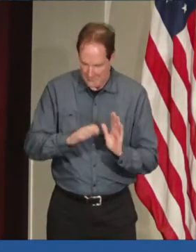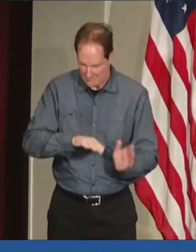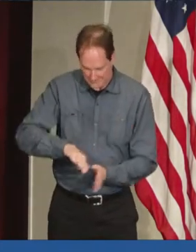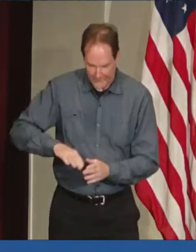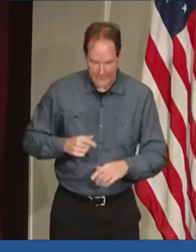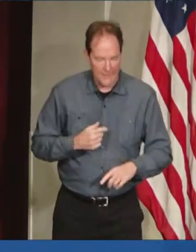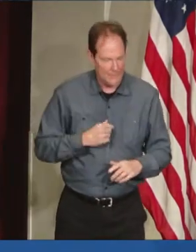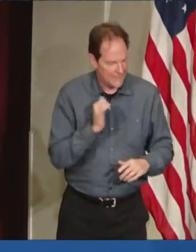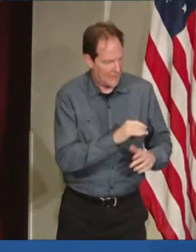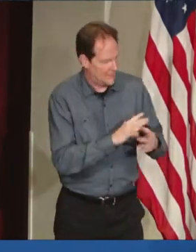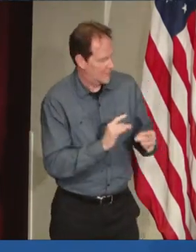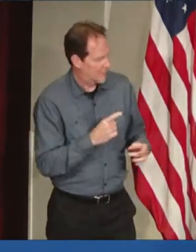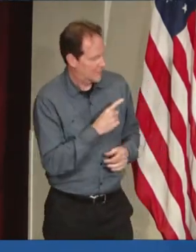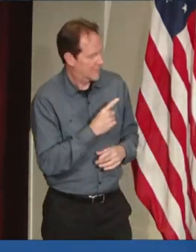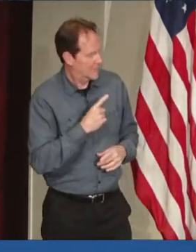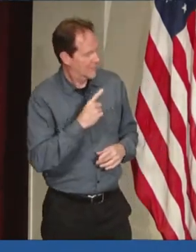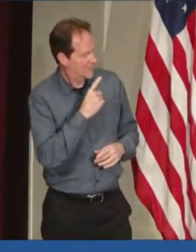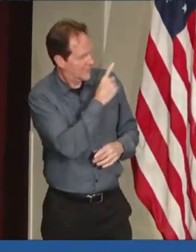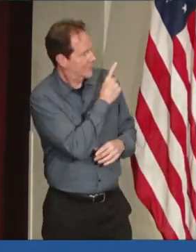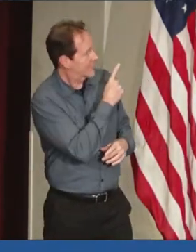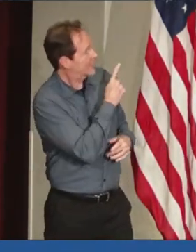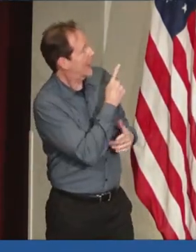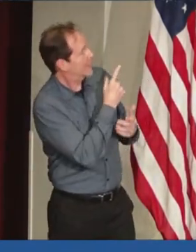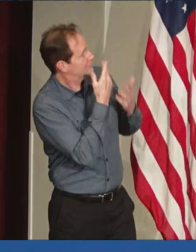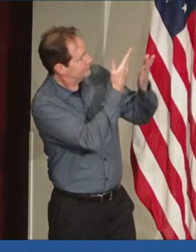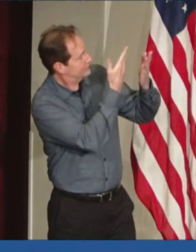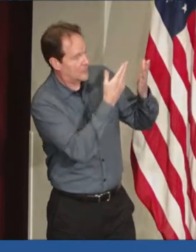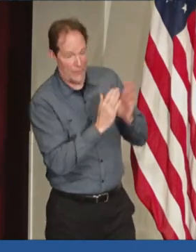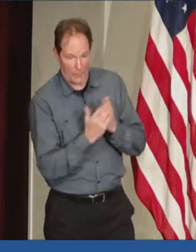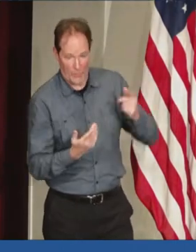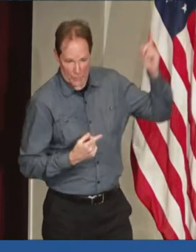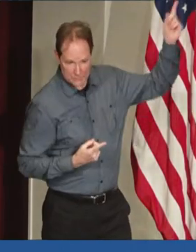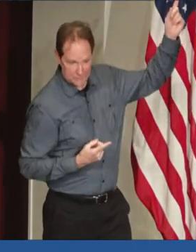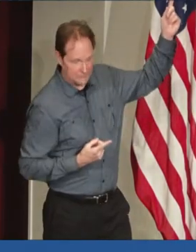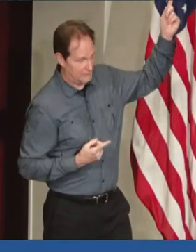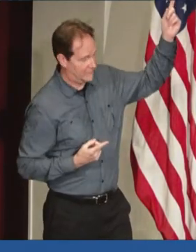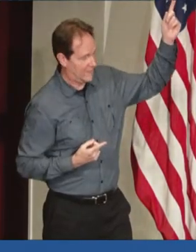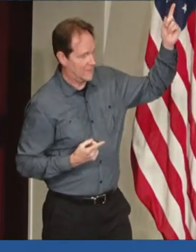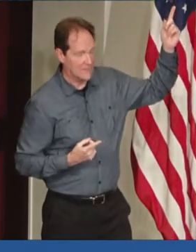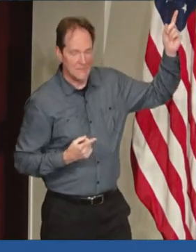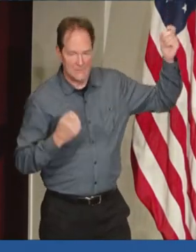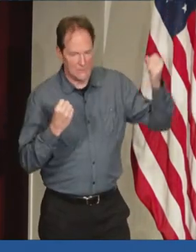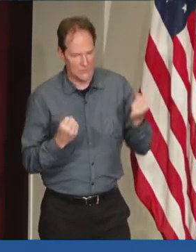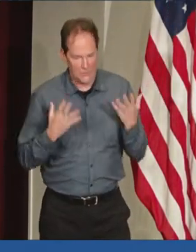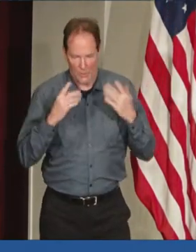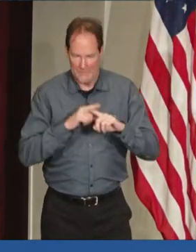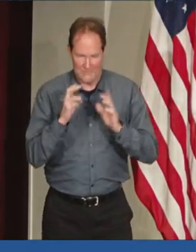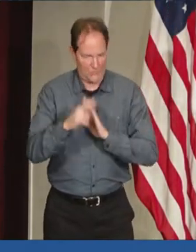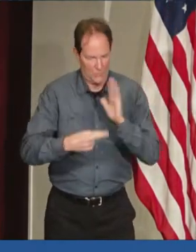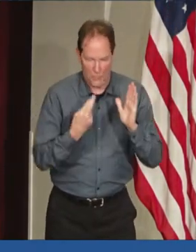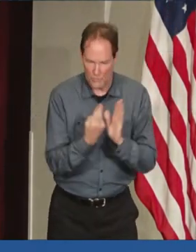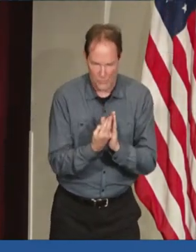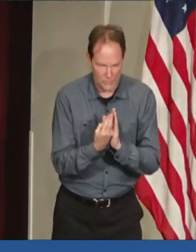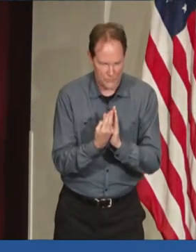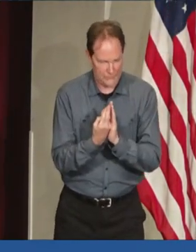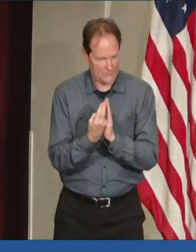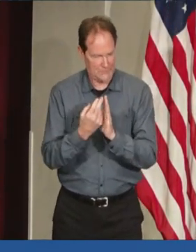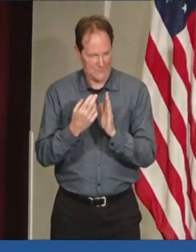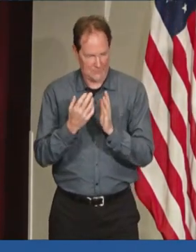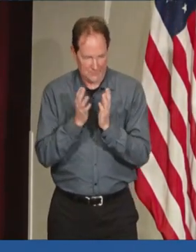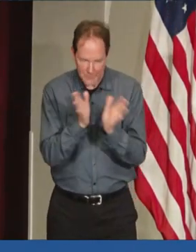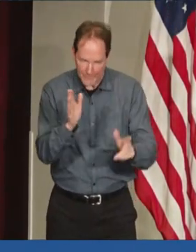and thinking about, you've got this forthcoming book, and you've played, as Sarah highlighted, so many different roles in public